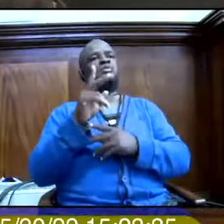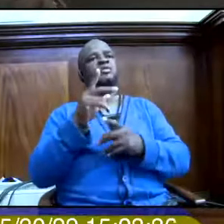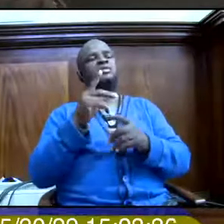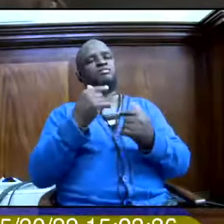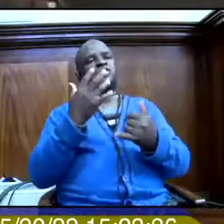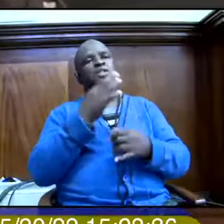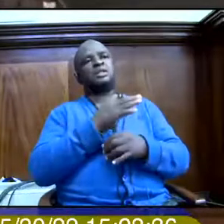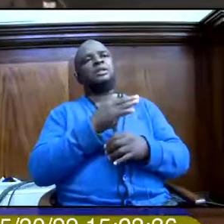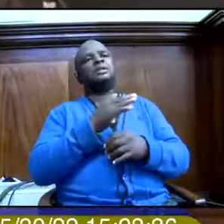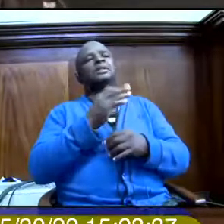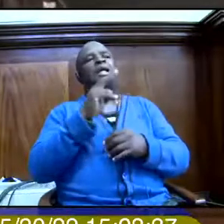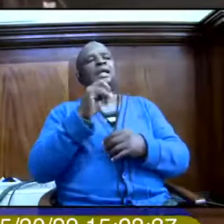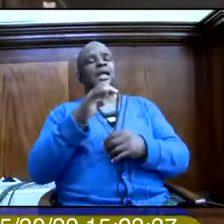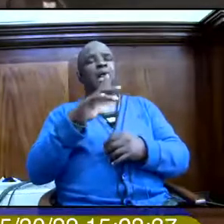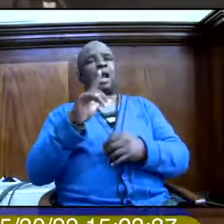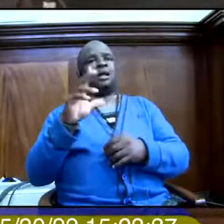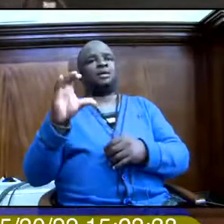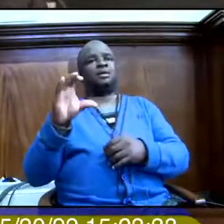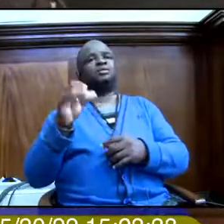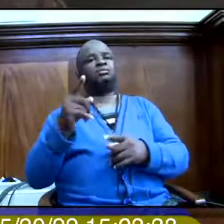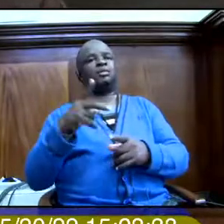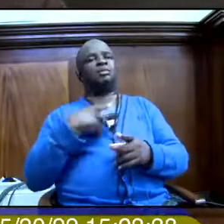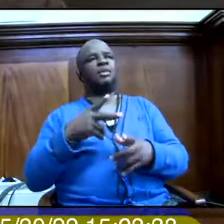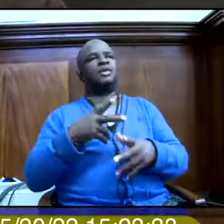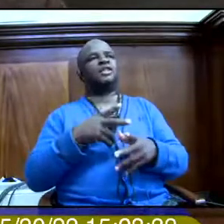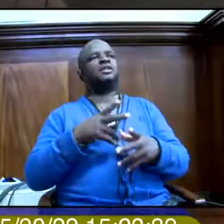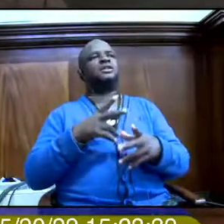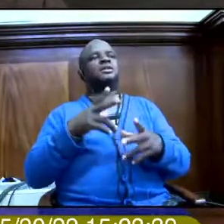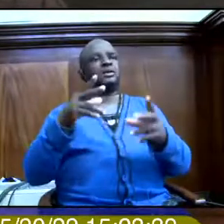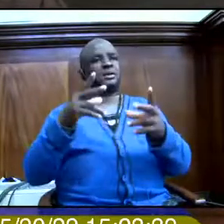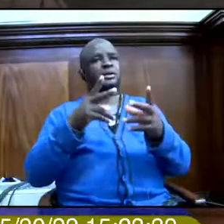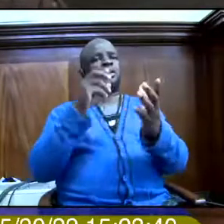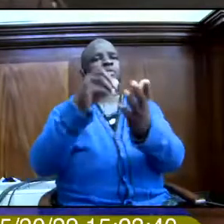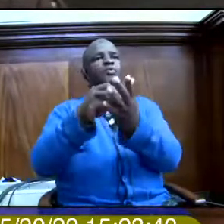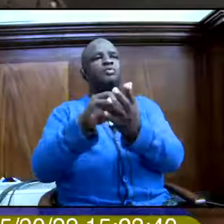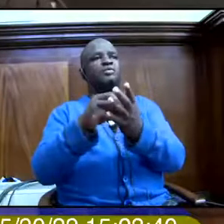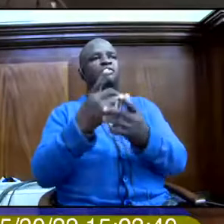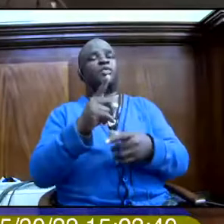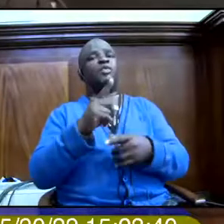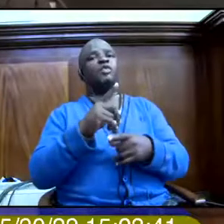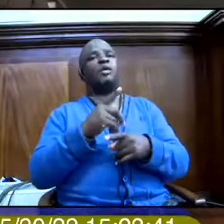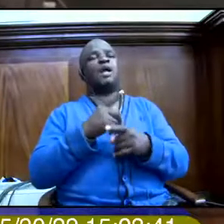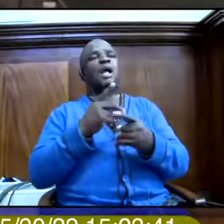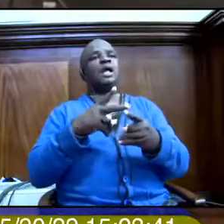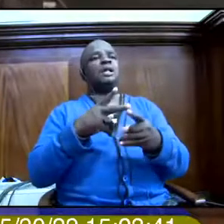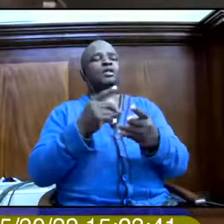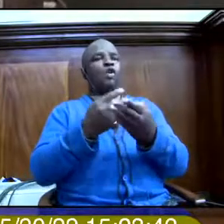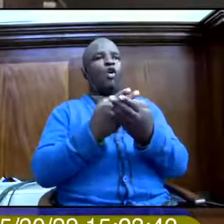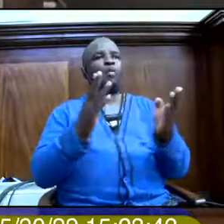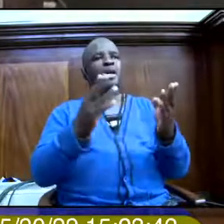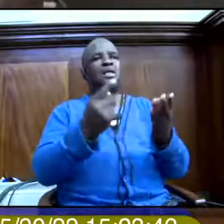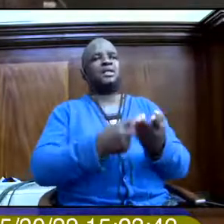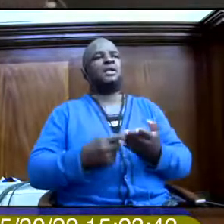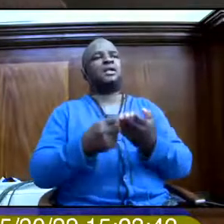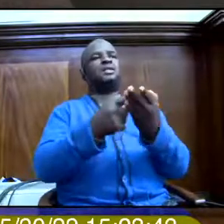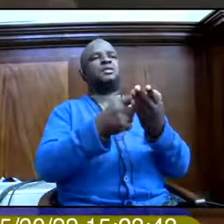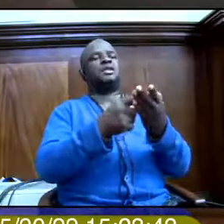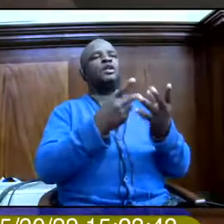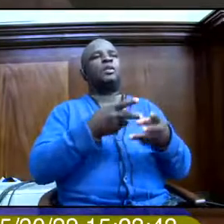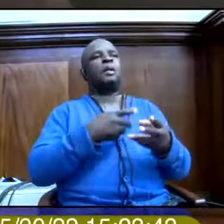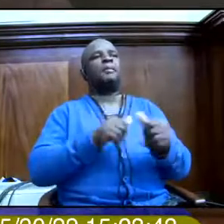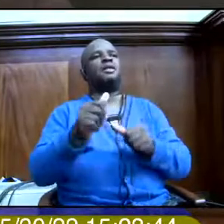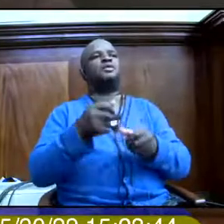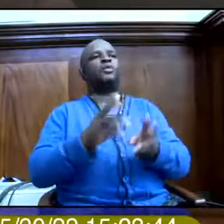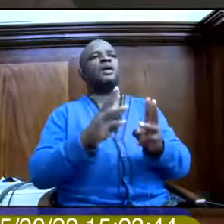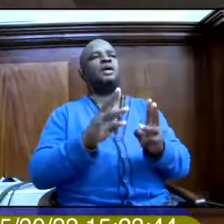like to invite inputs and contributions to an inclusive and open discussion on how best to